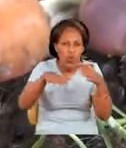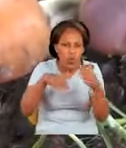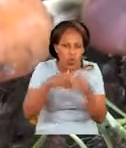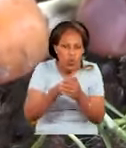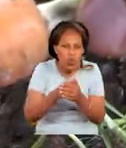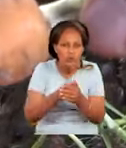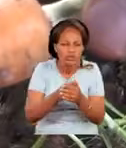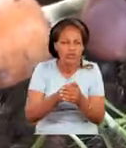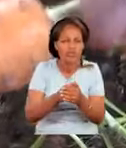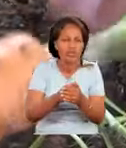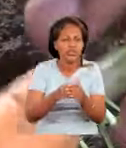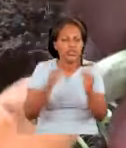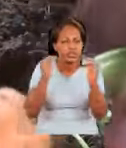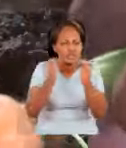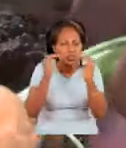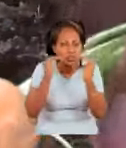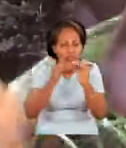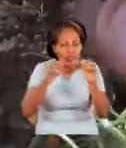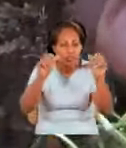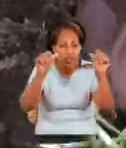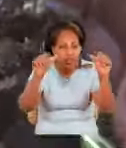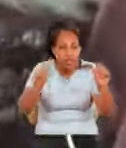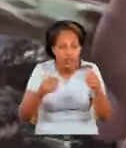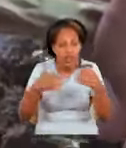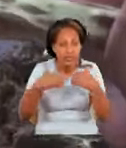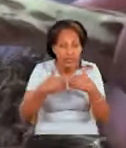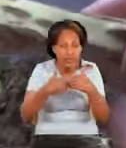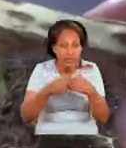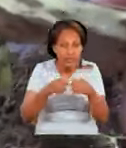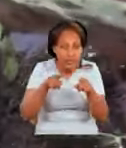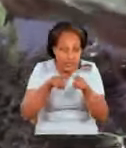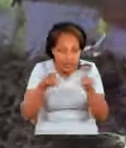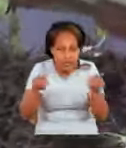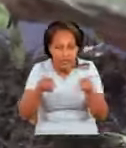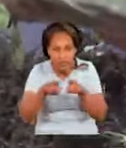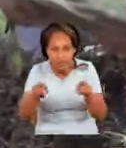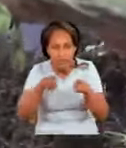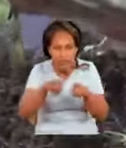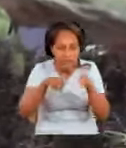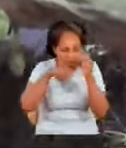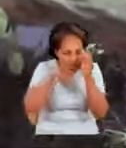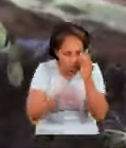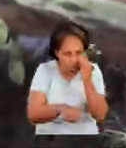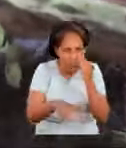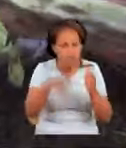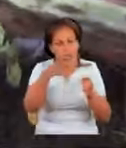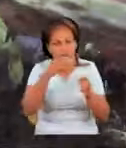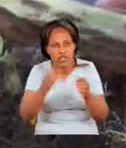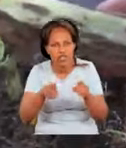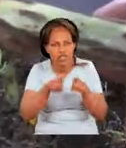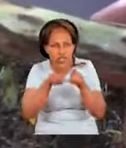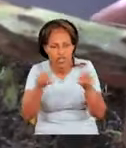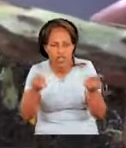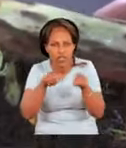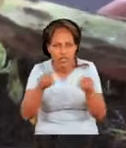of the same size and they grow different directions, as you said, downwards and